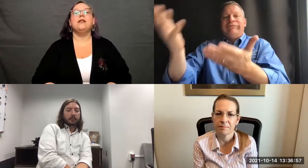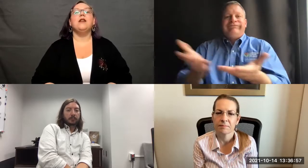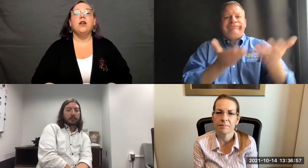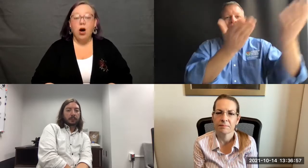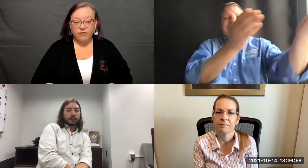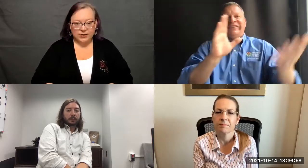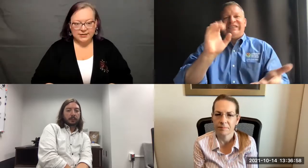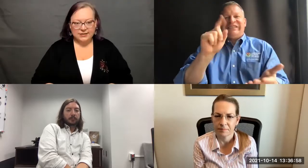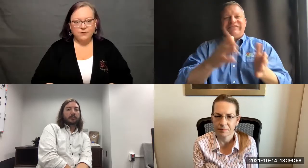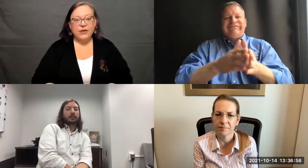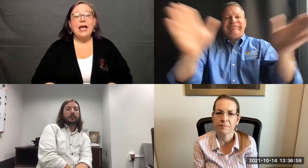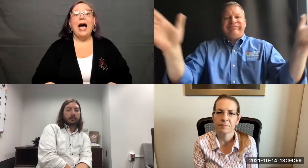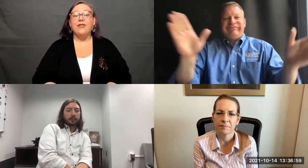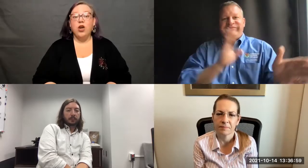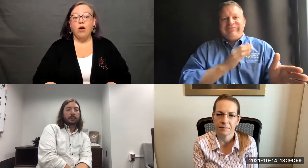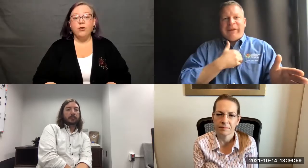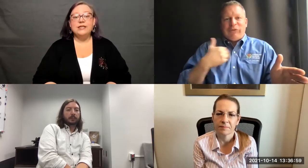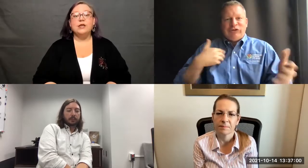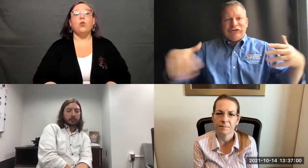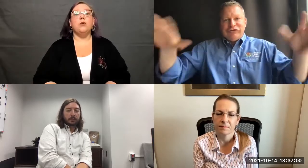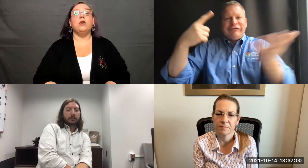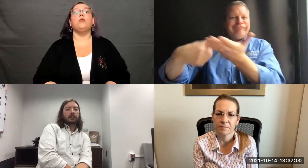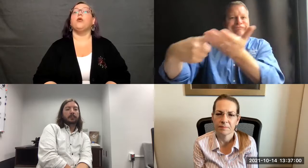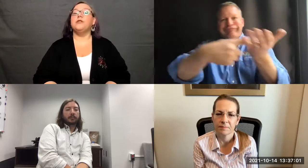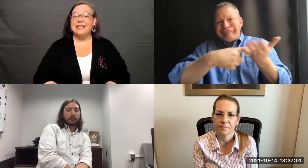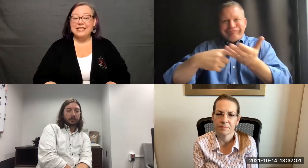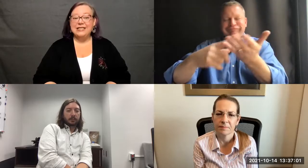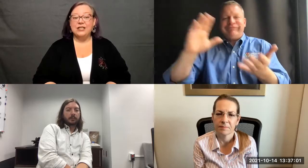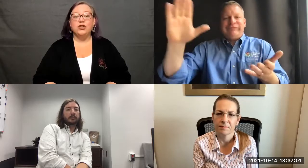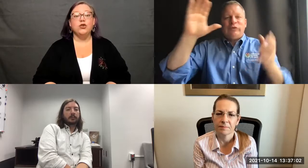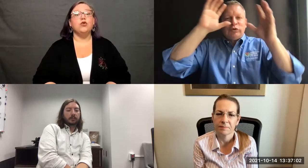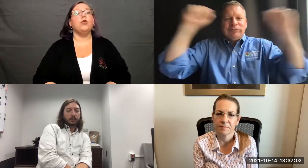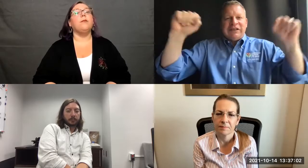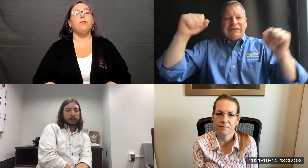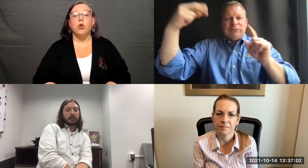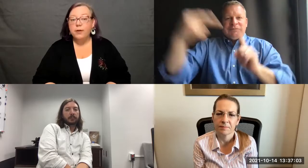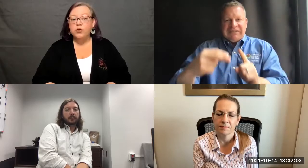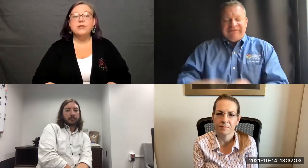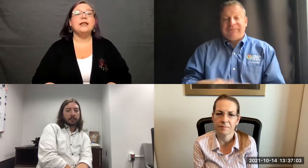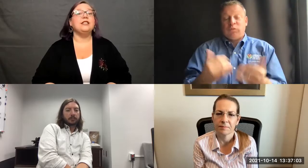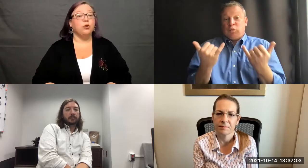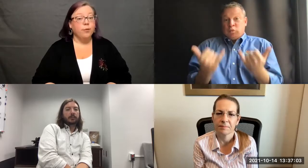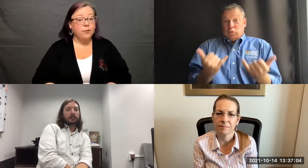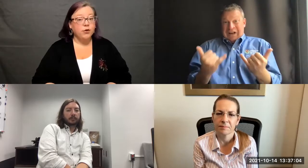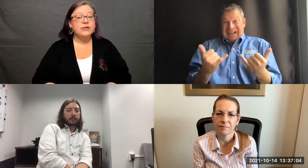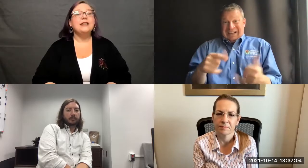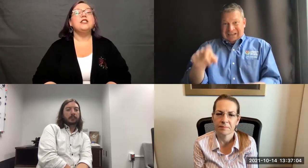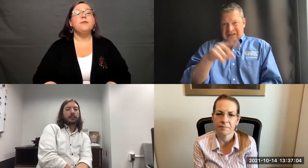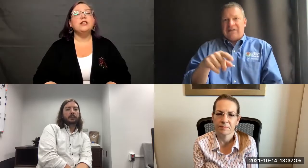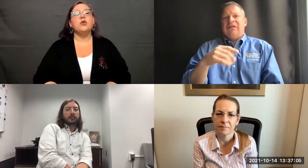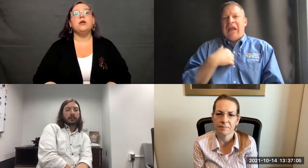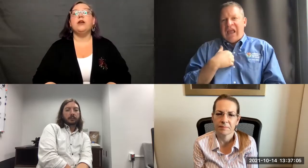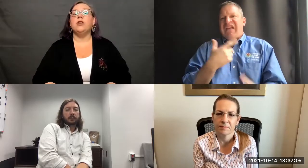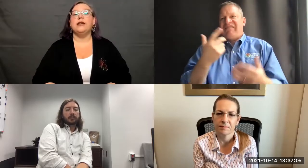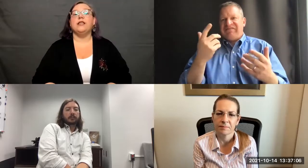CEASD's conference. At the conference, we will present it to board members and general members to